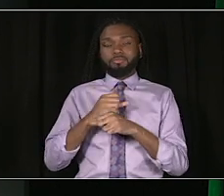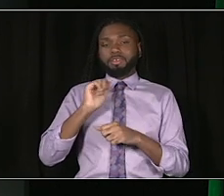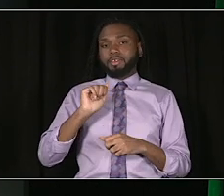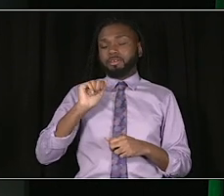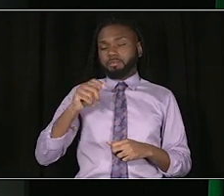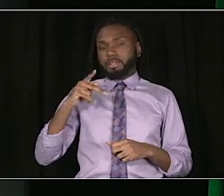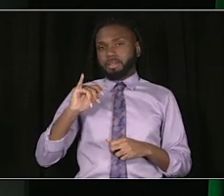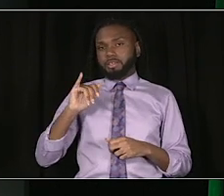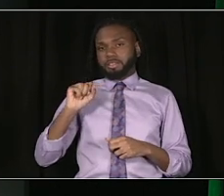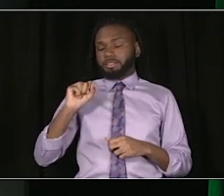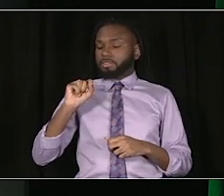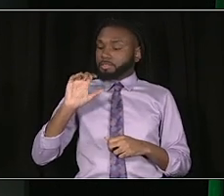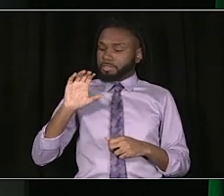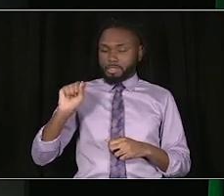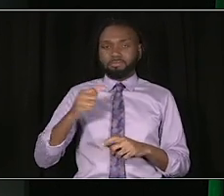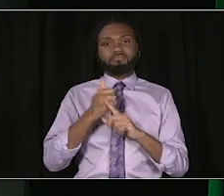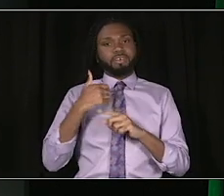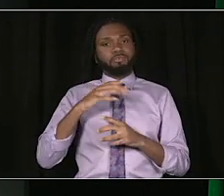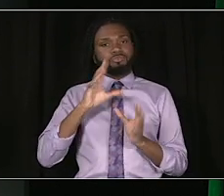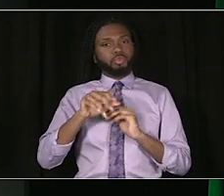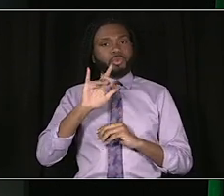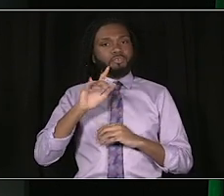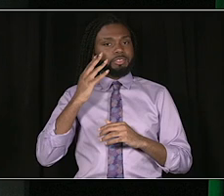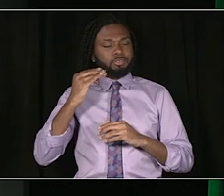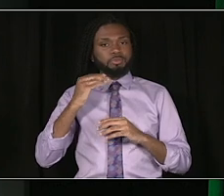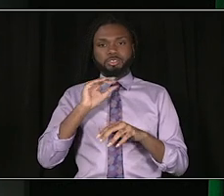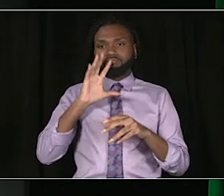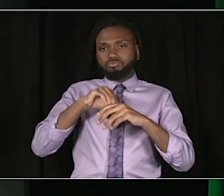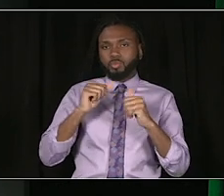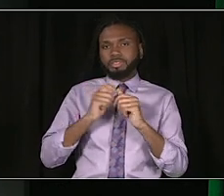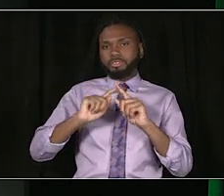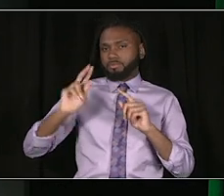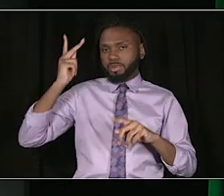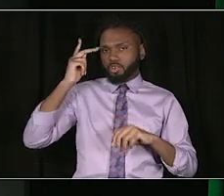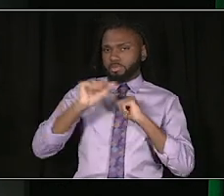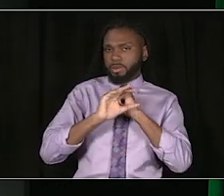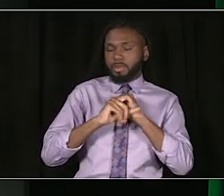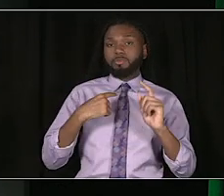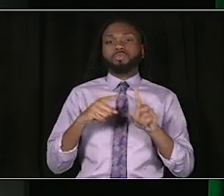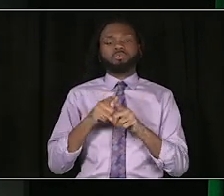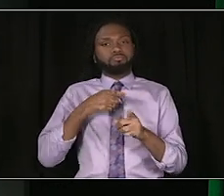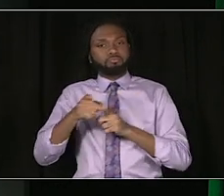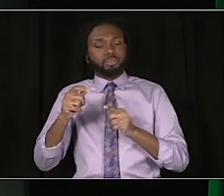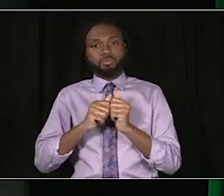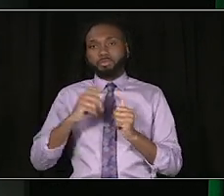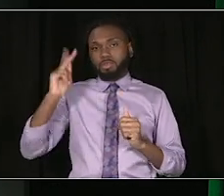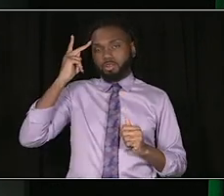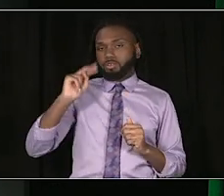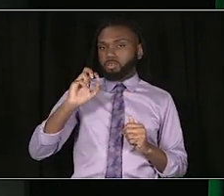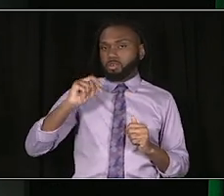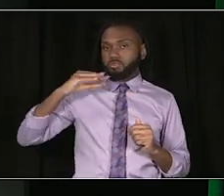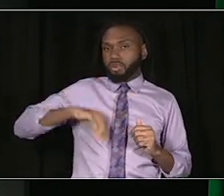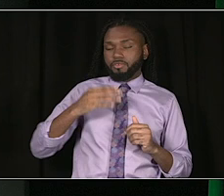APAICS, where she brings nearly 25 years of experience working on political campaigns, and she specializes in political nonprofit